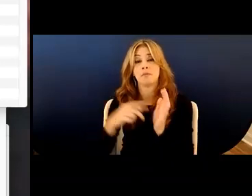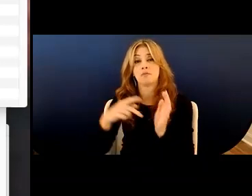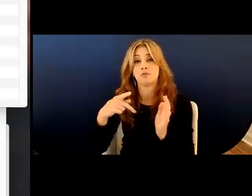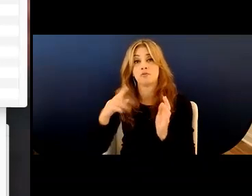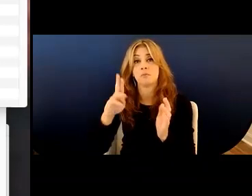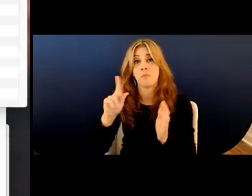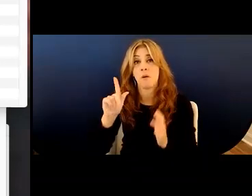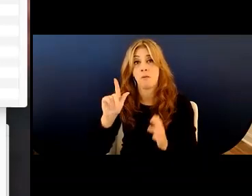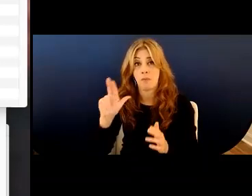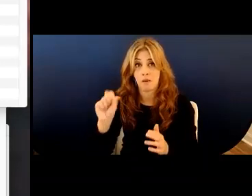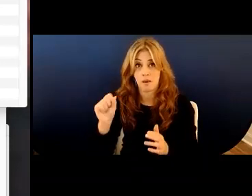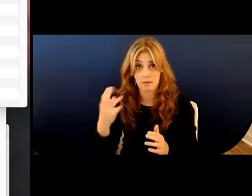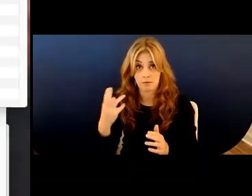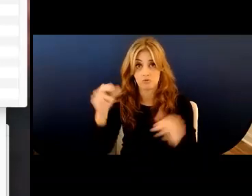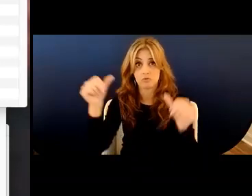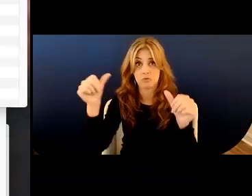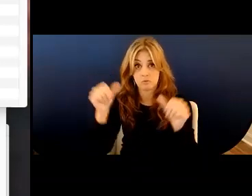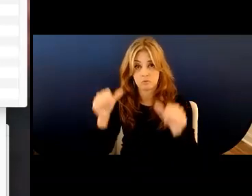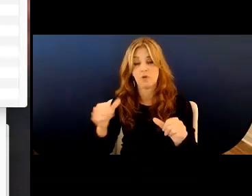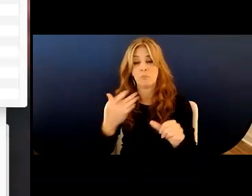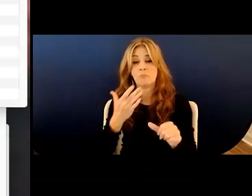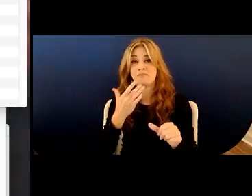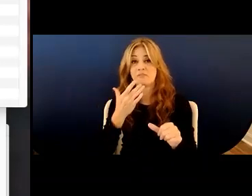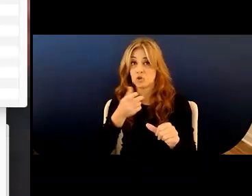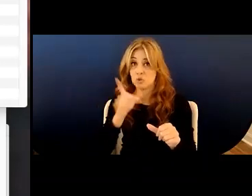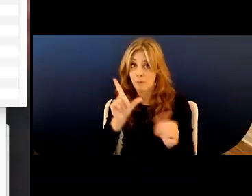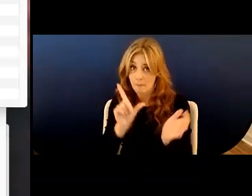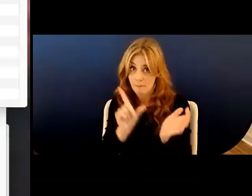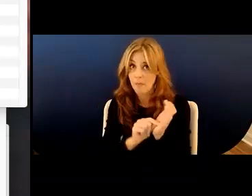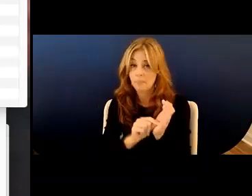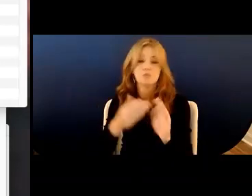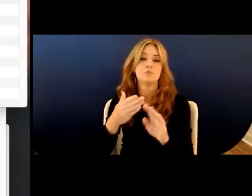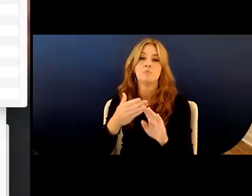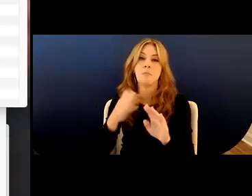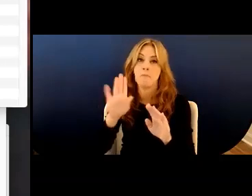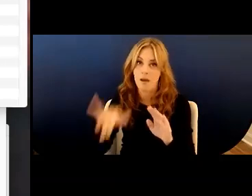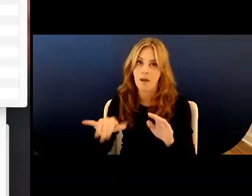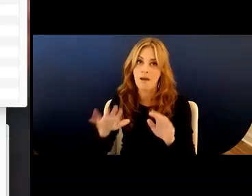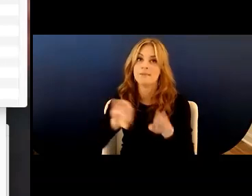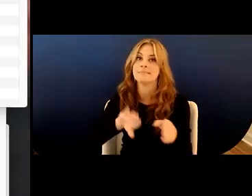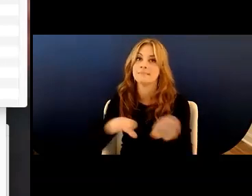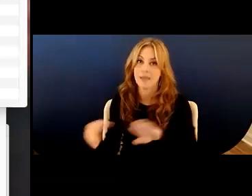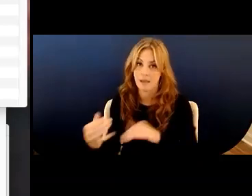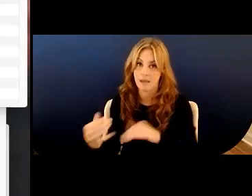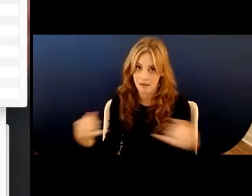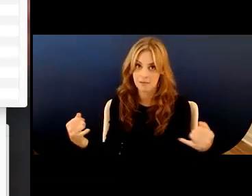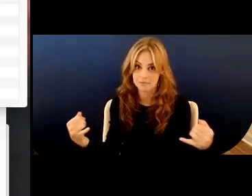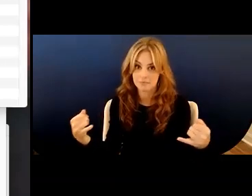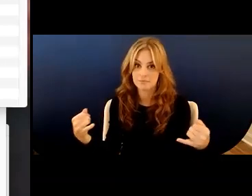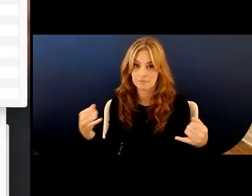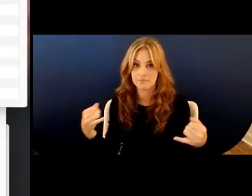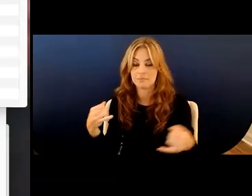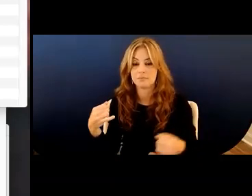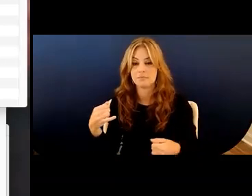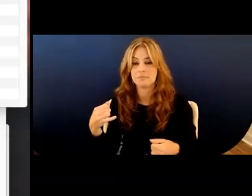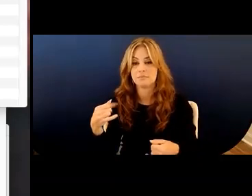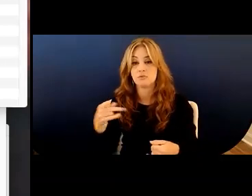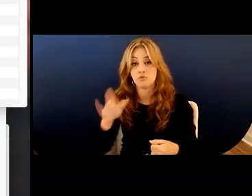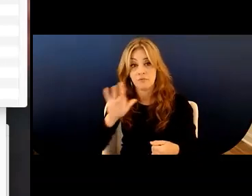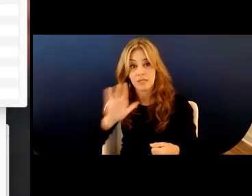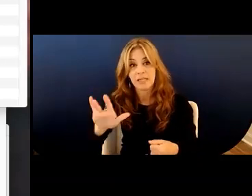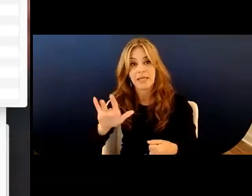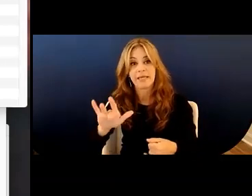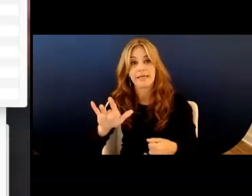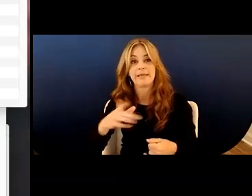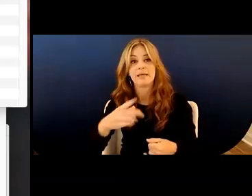like you to publish your poster by the deadline. And once you click on that, you will be congratulated for